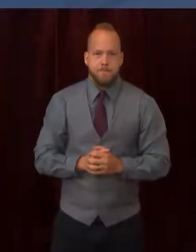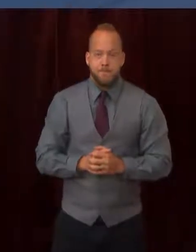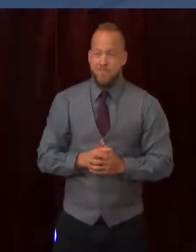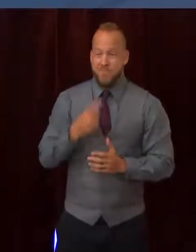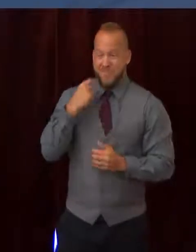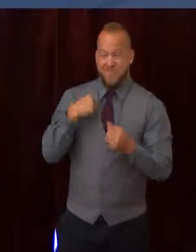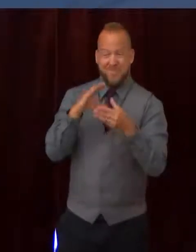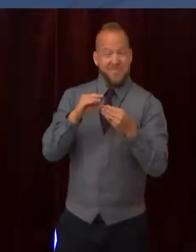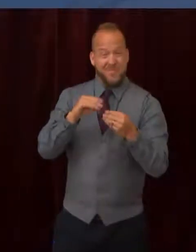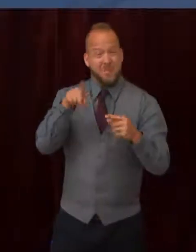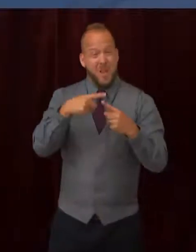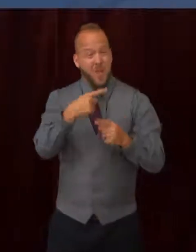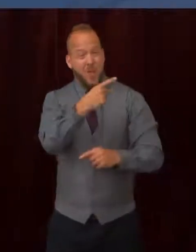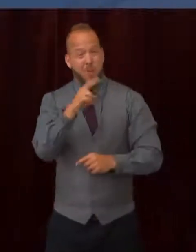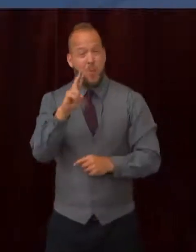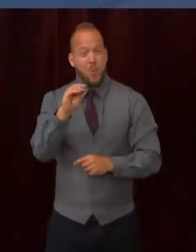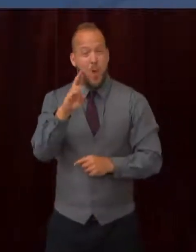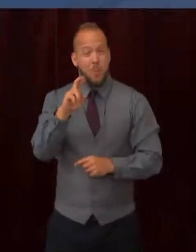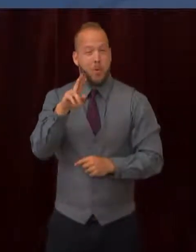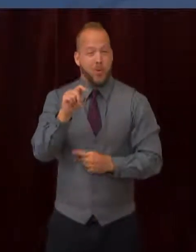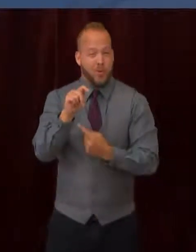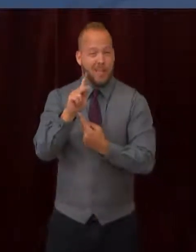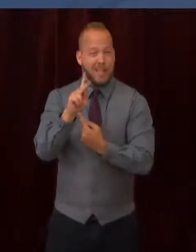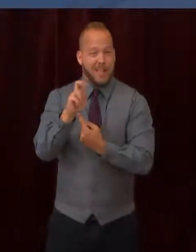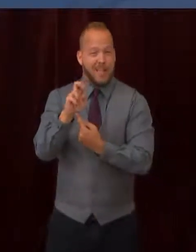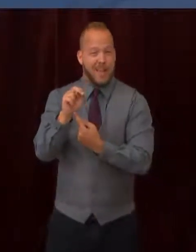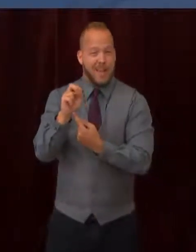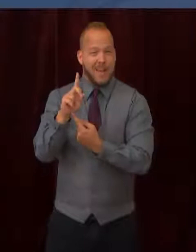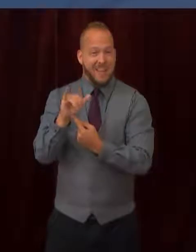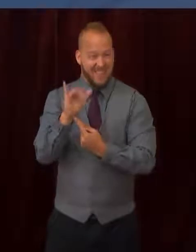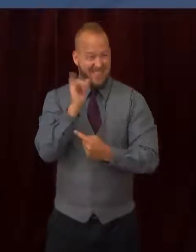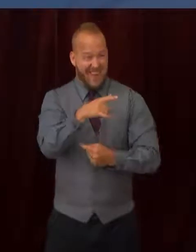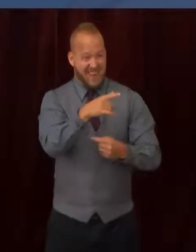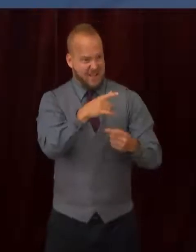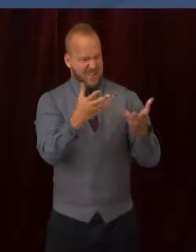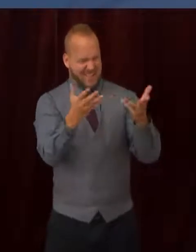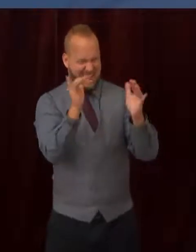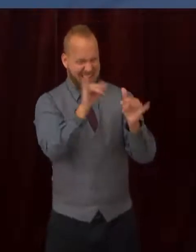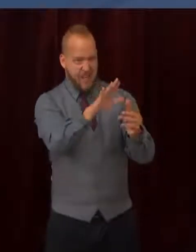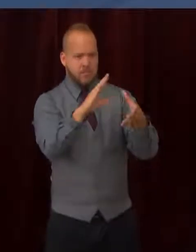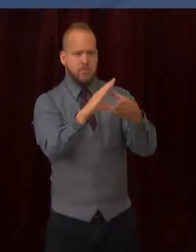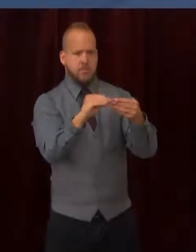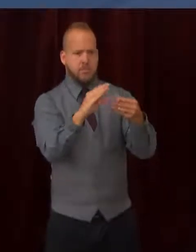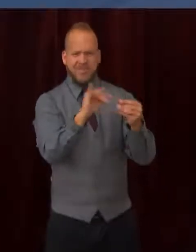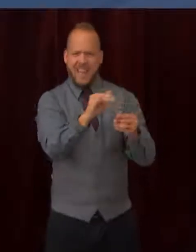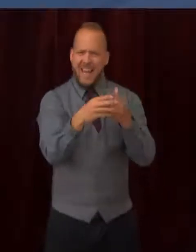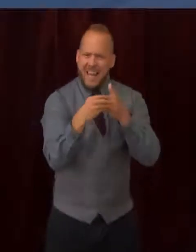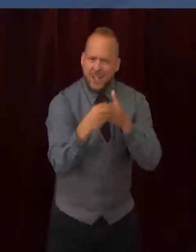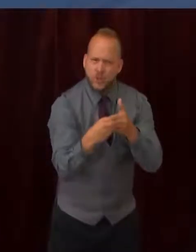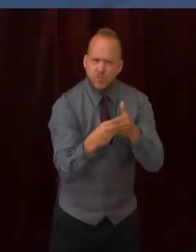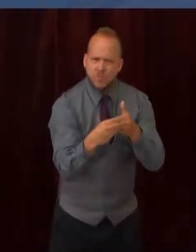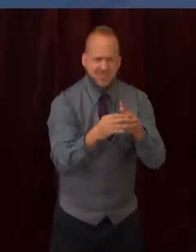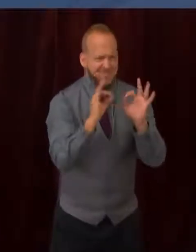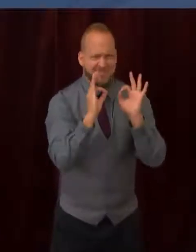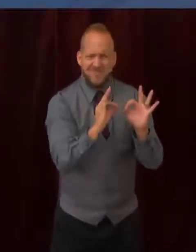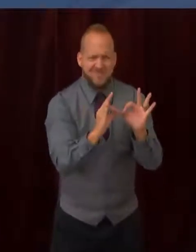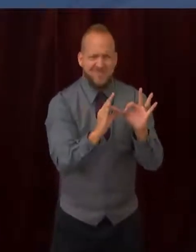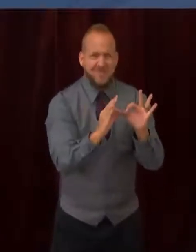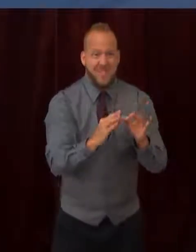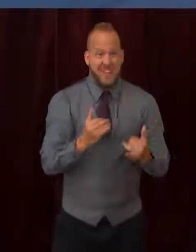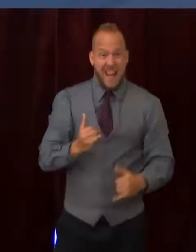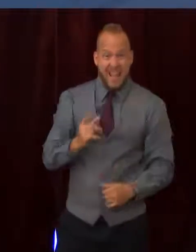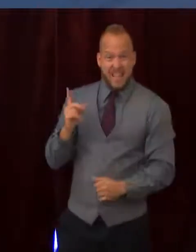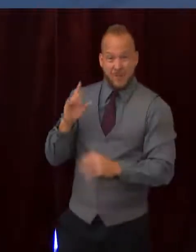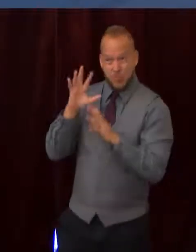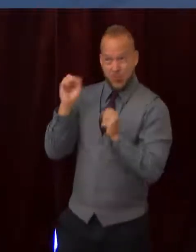in that vein. They have been rooted in a desire to fan the flames of division rather than to call us to a